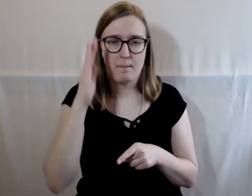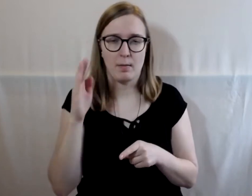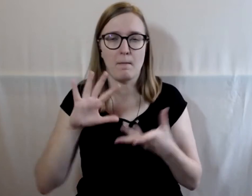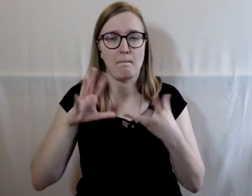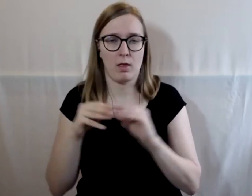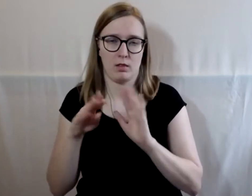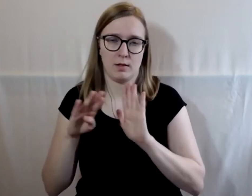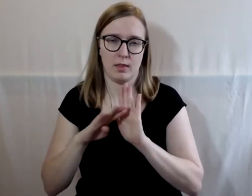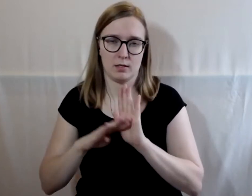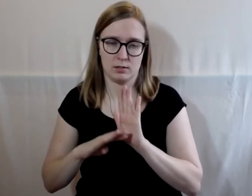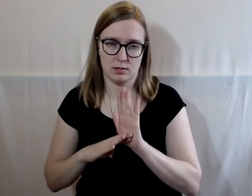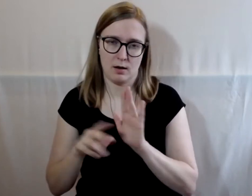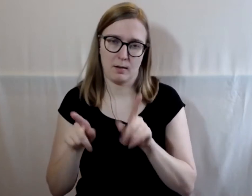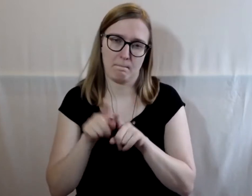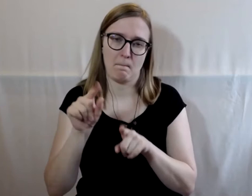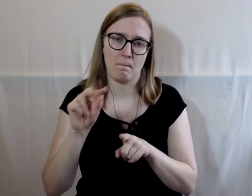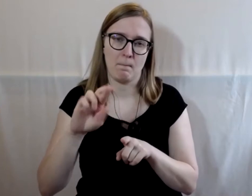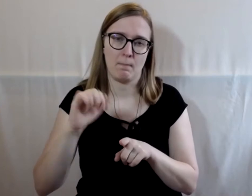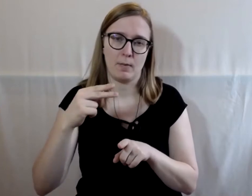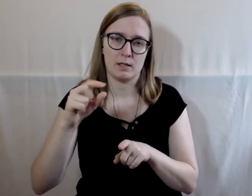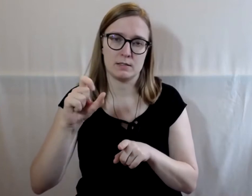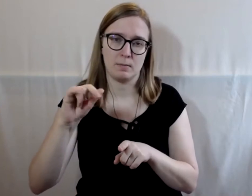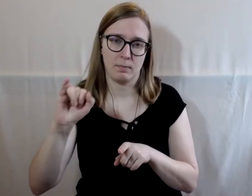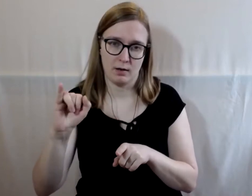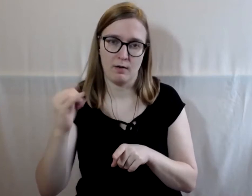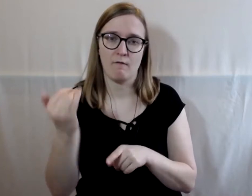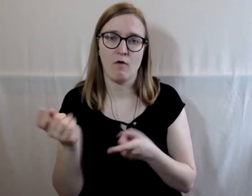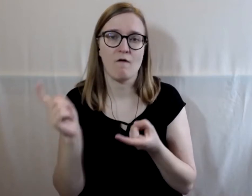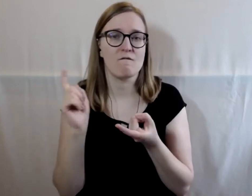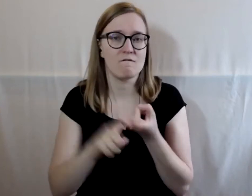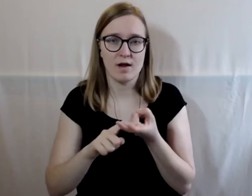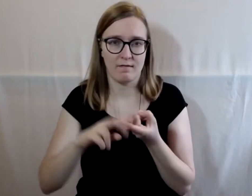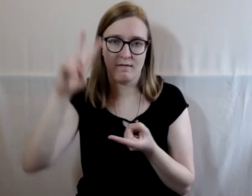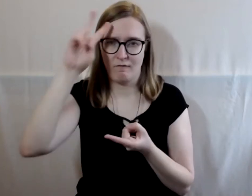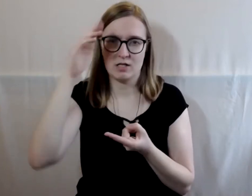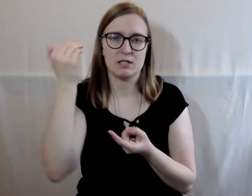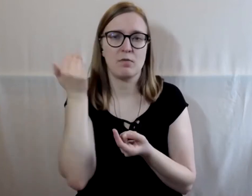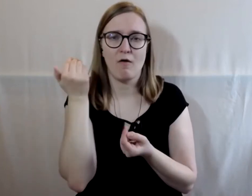Principles which the country is agreed upon, and